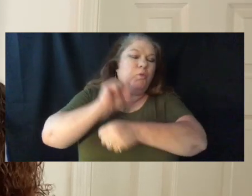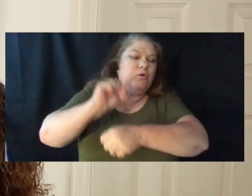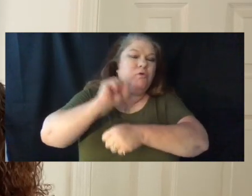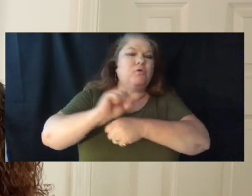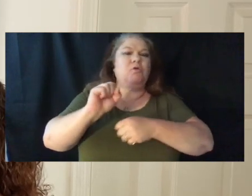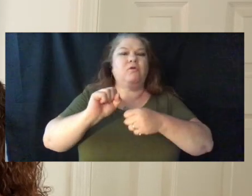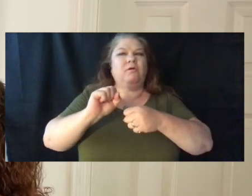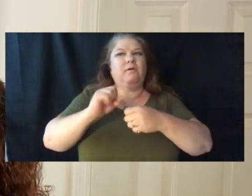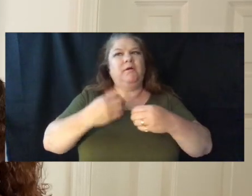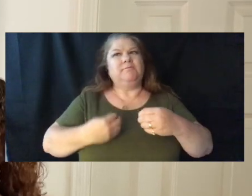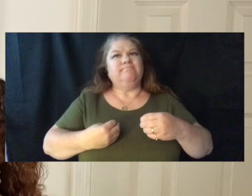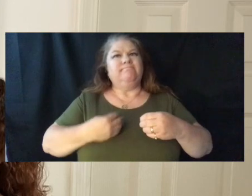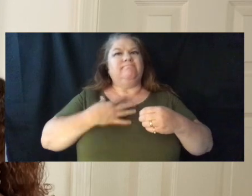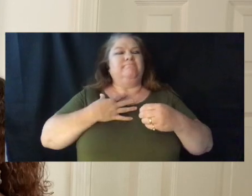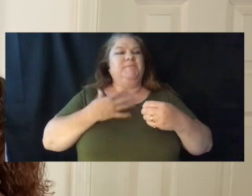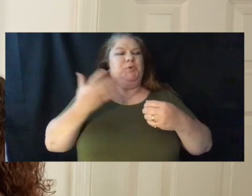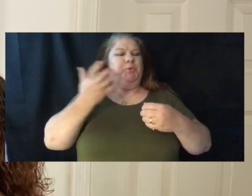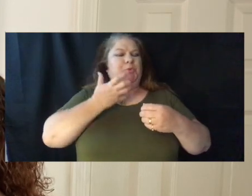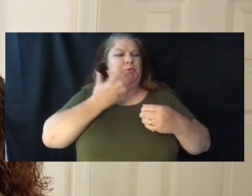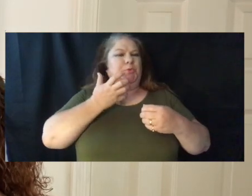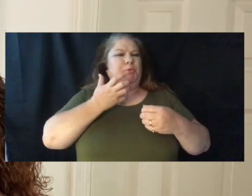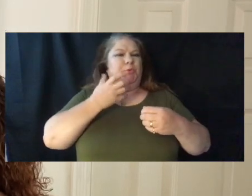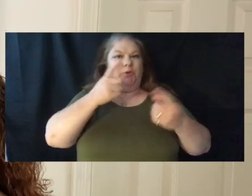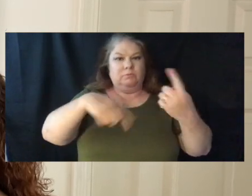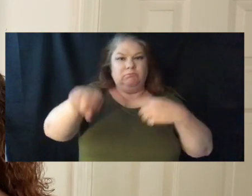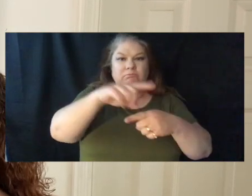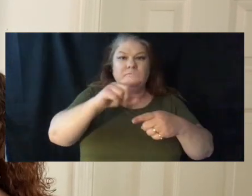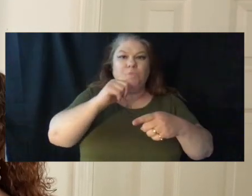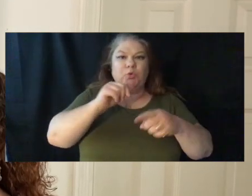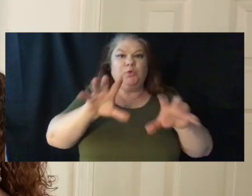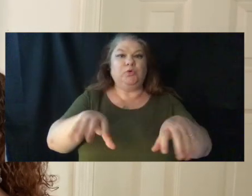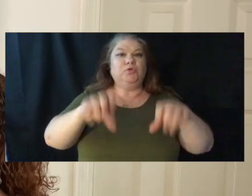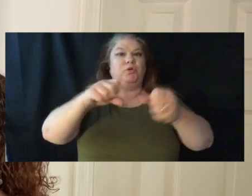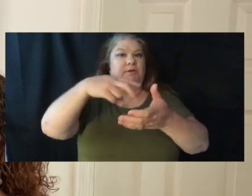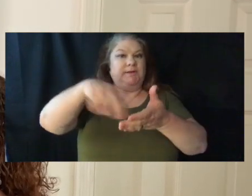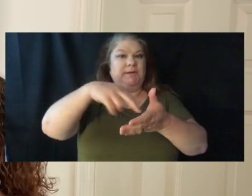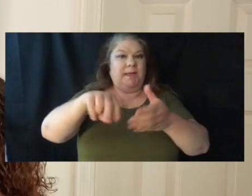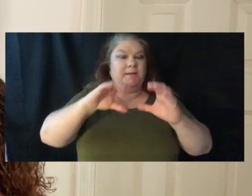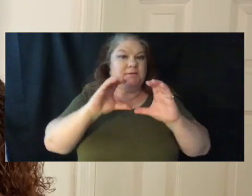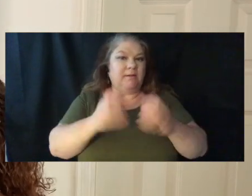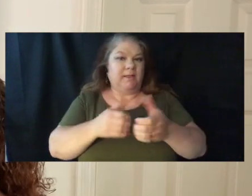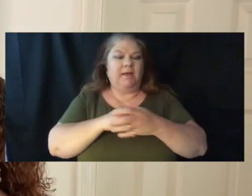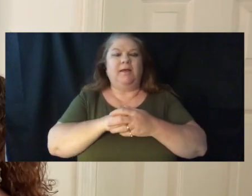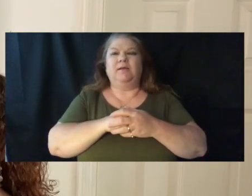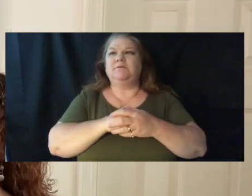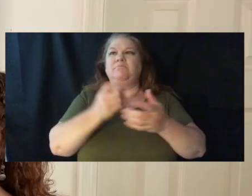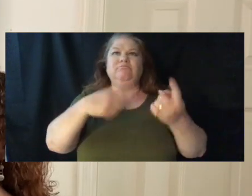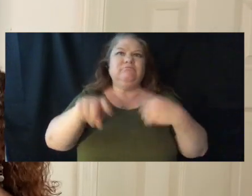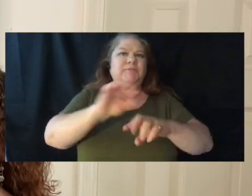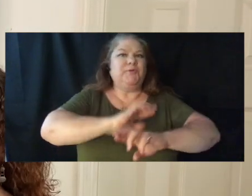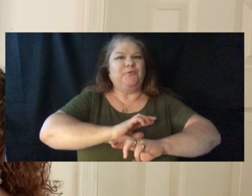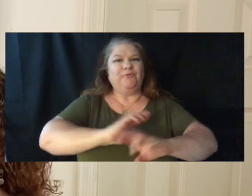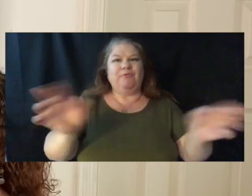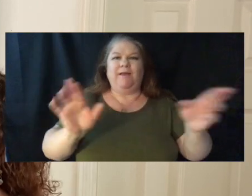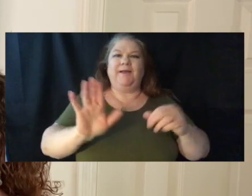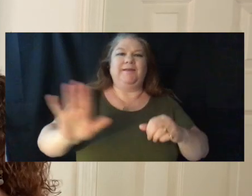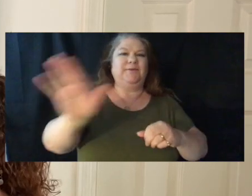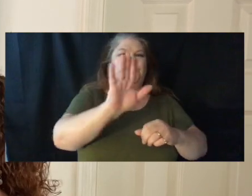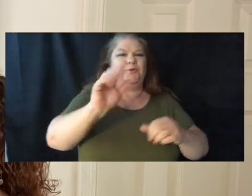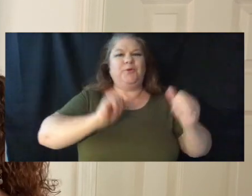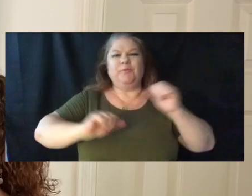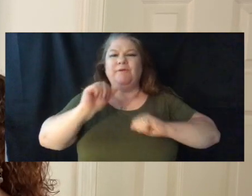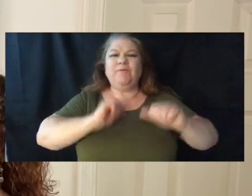work moved me to no end, those of you that took the dance classes. You were so ready for